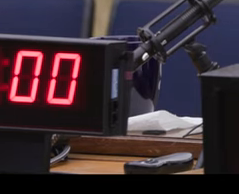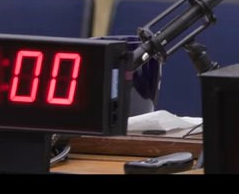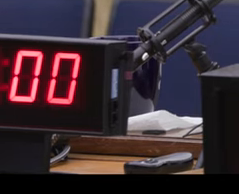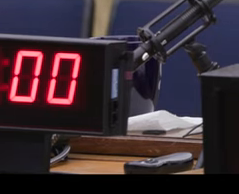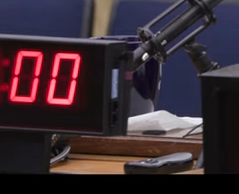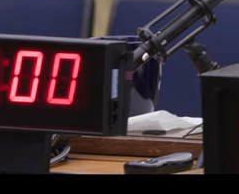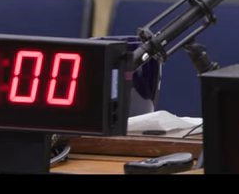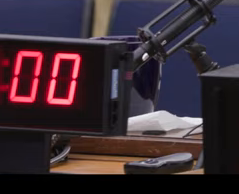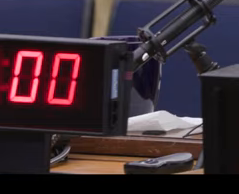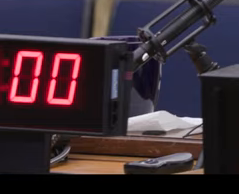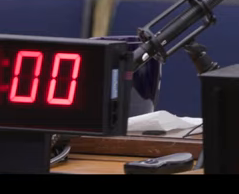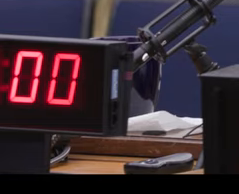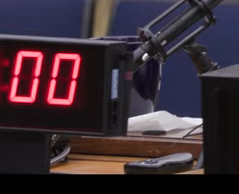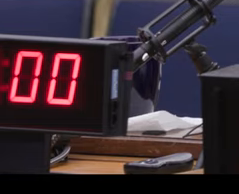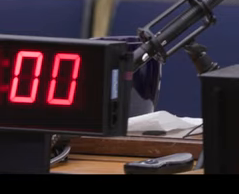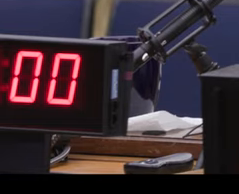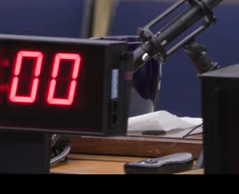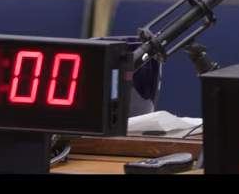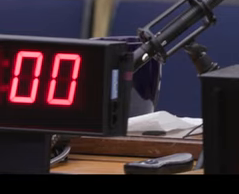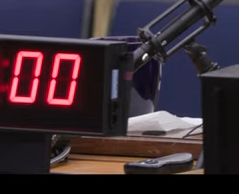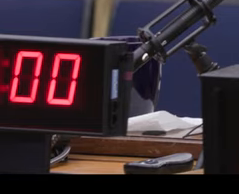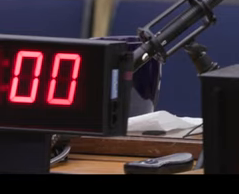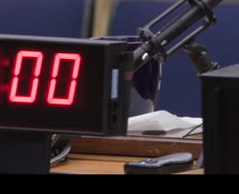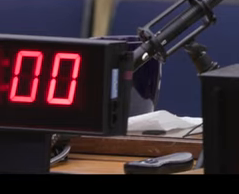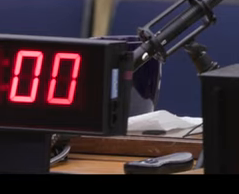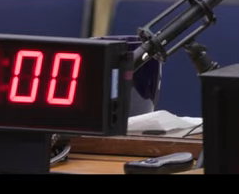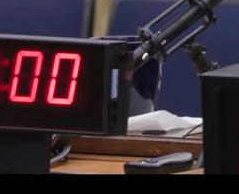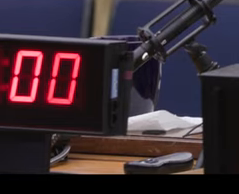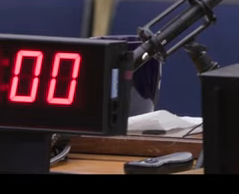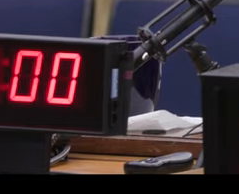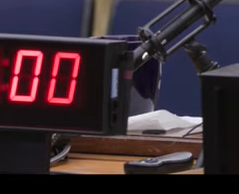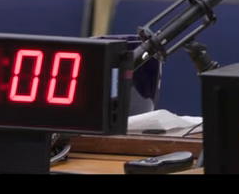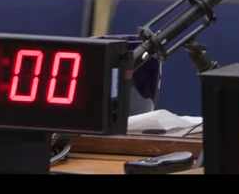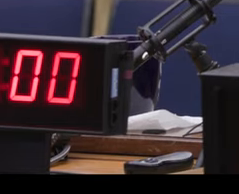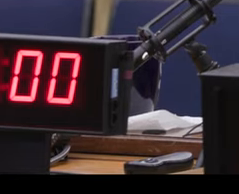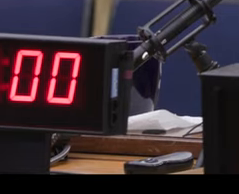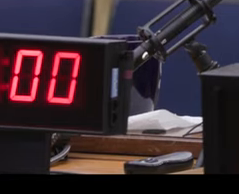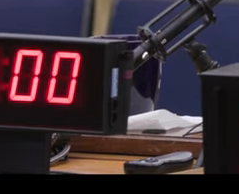afternoon. May God bless you, and may God bless the great city of Richmond. Thank you.